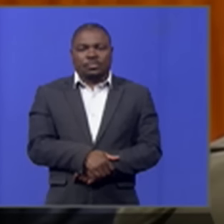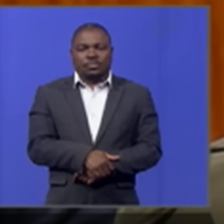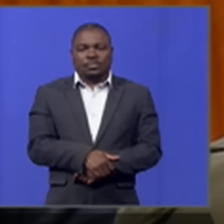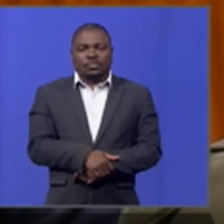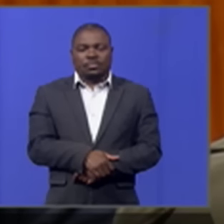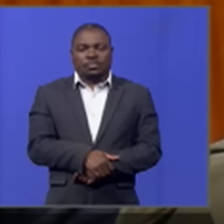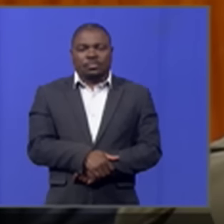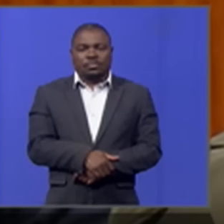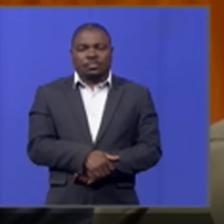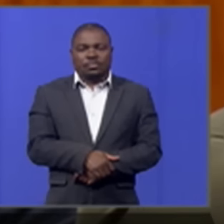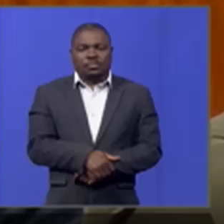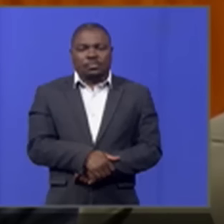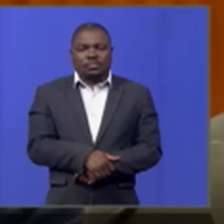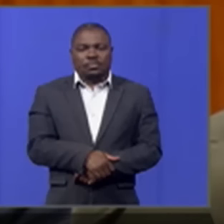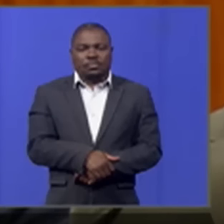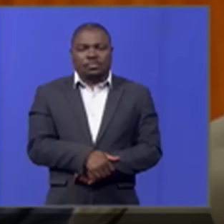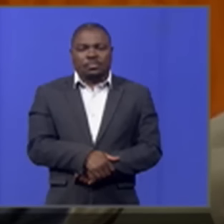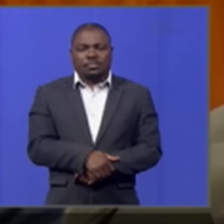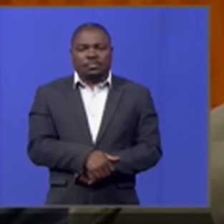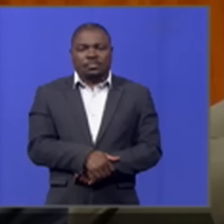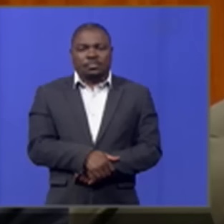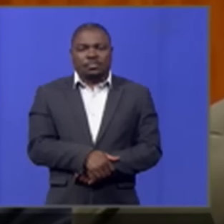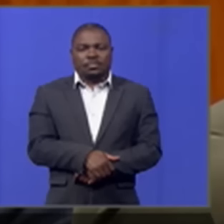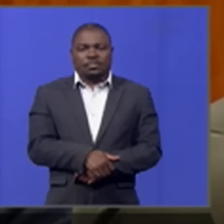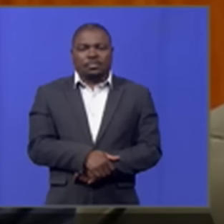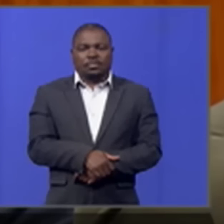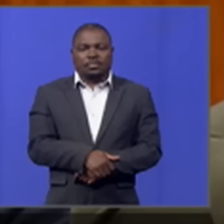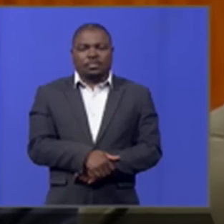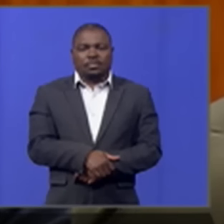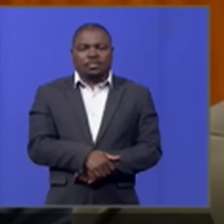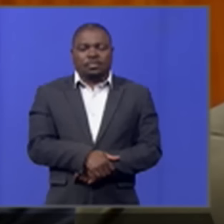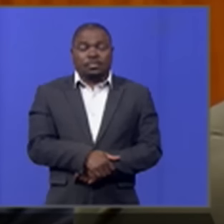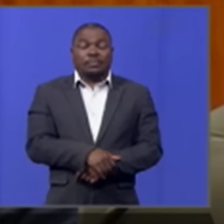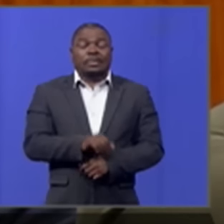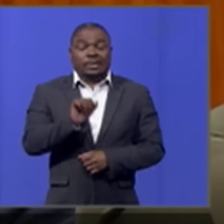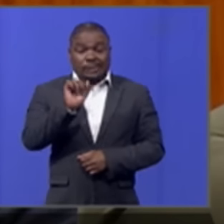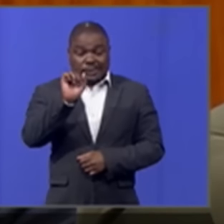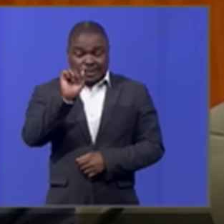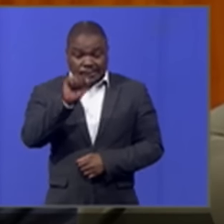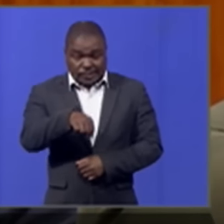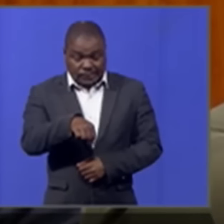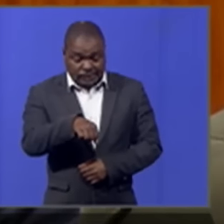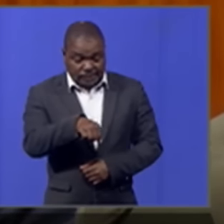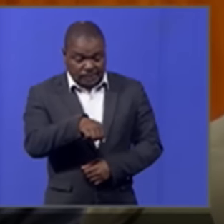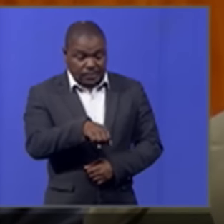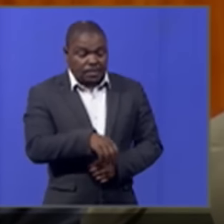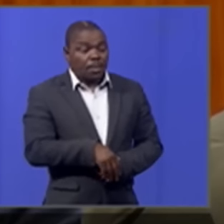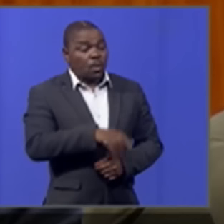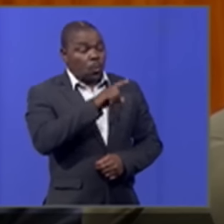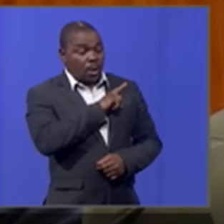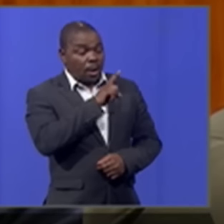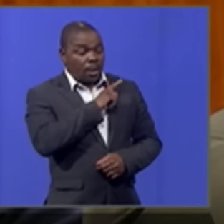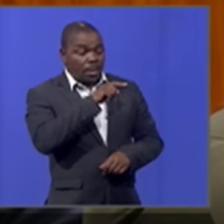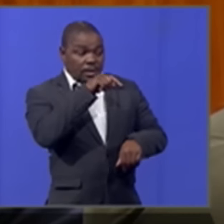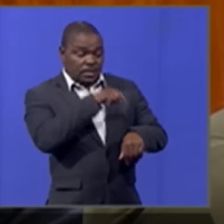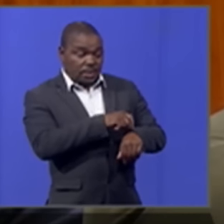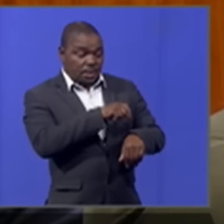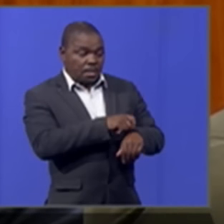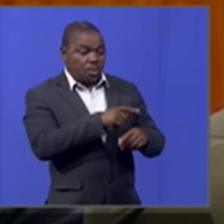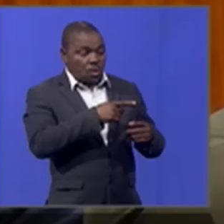simshintshe wayeloku ekhohlela kaningi. Yes, because at the time that